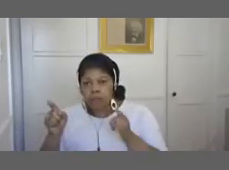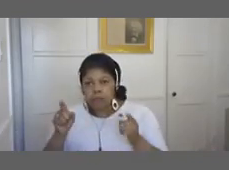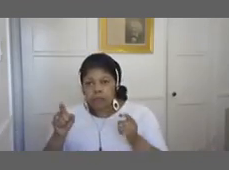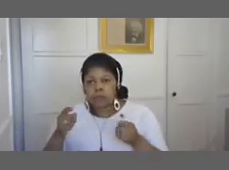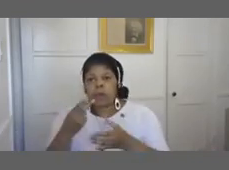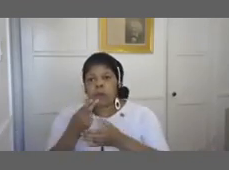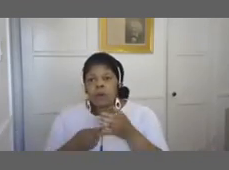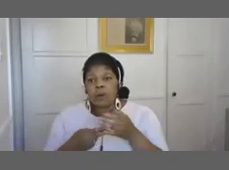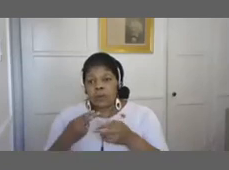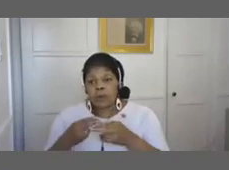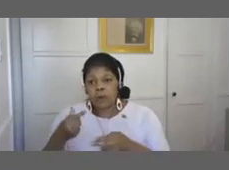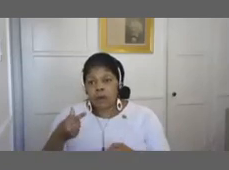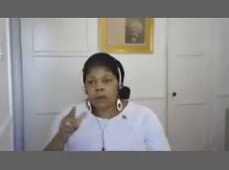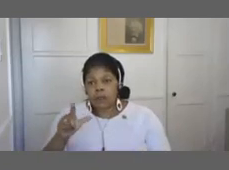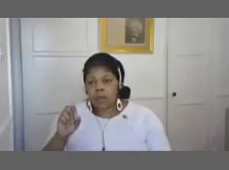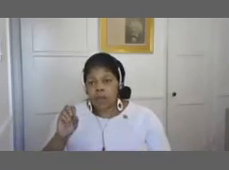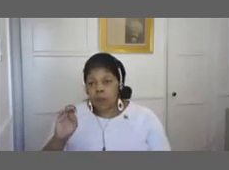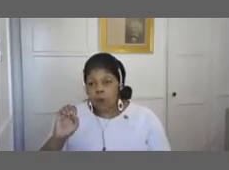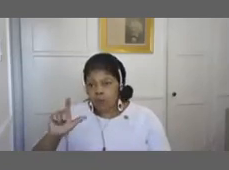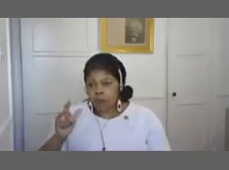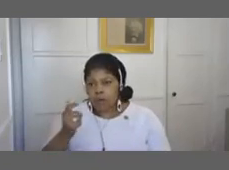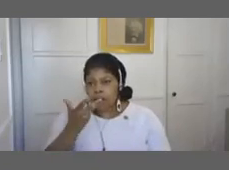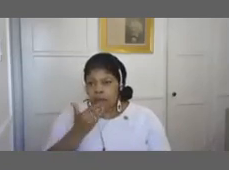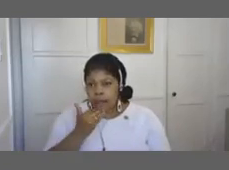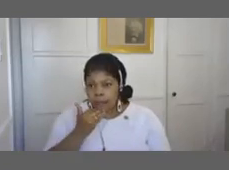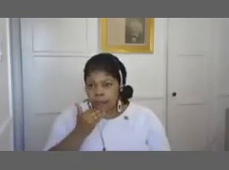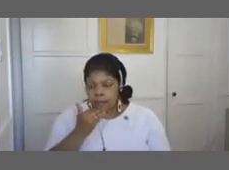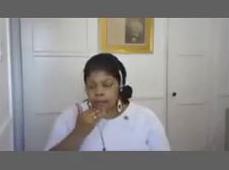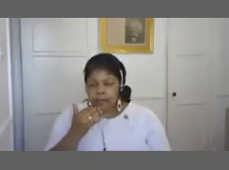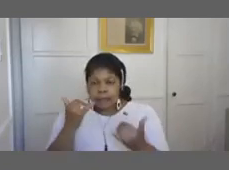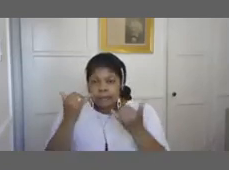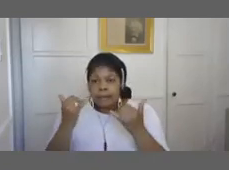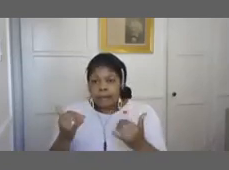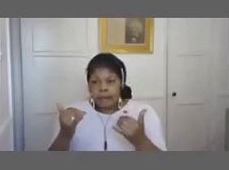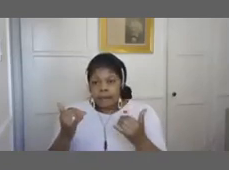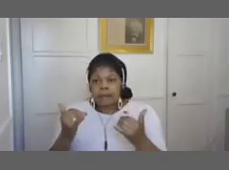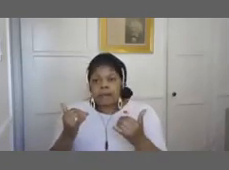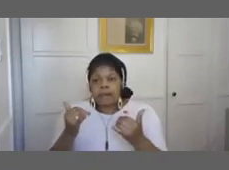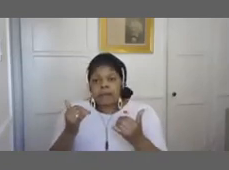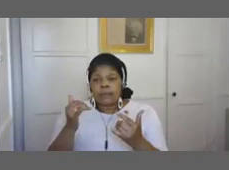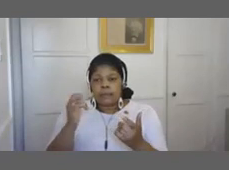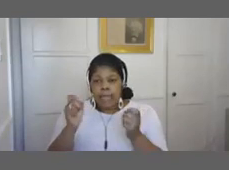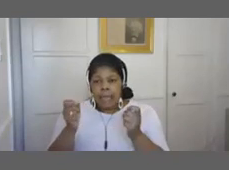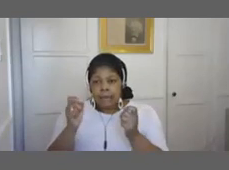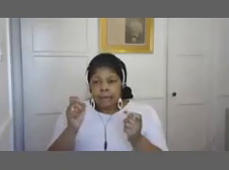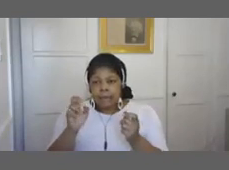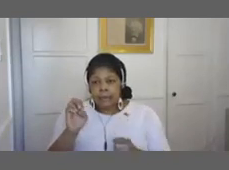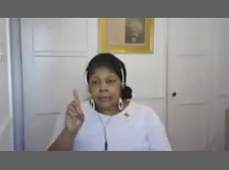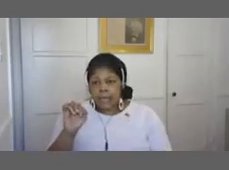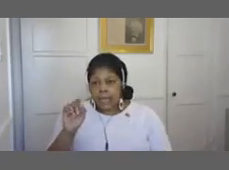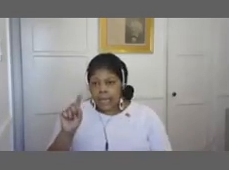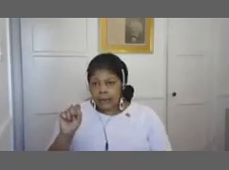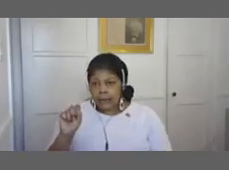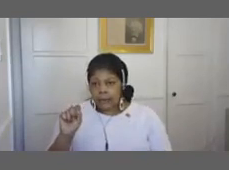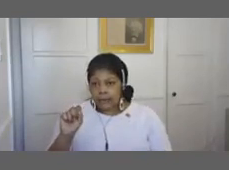global colors, and this is can be kind of, if you're not careful, I mean, it can be, it's a